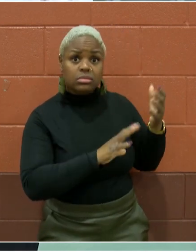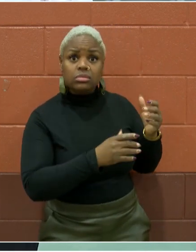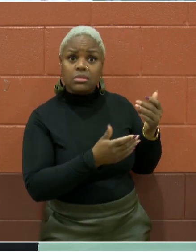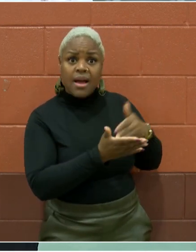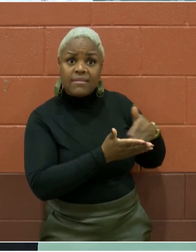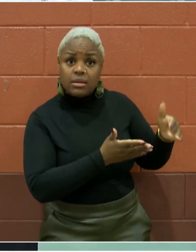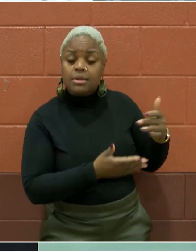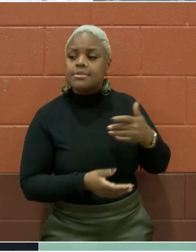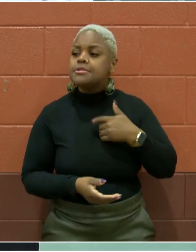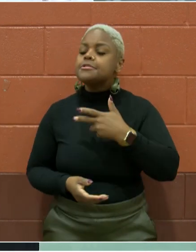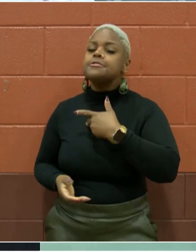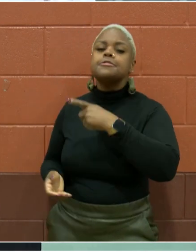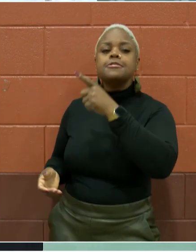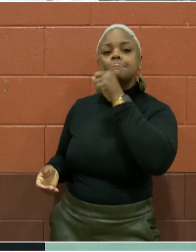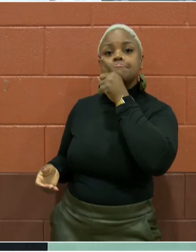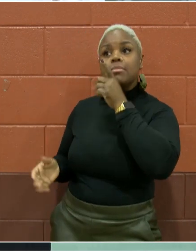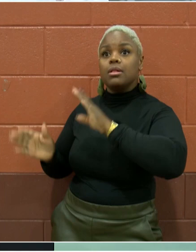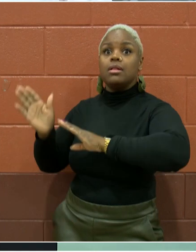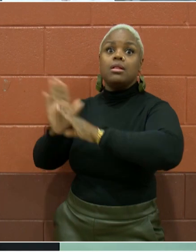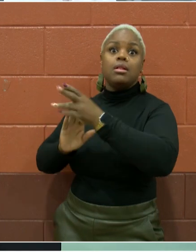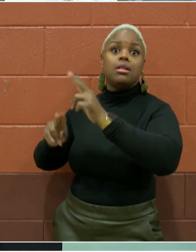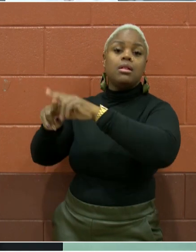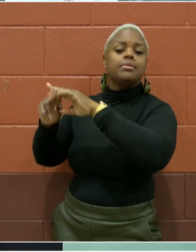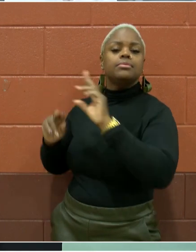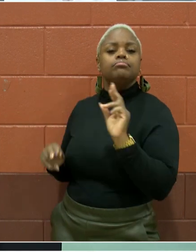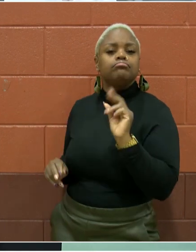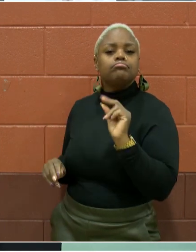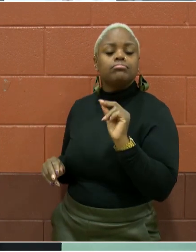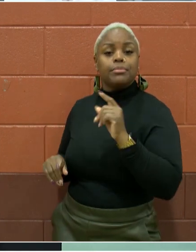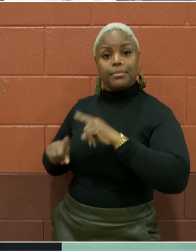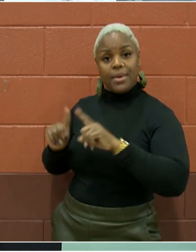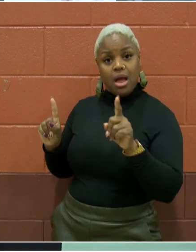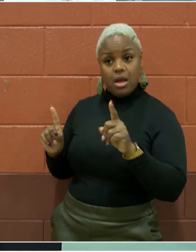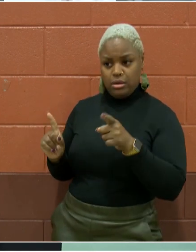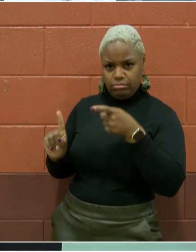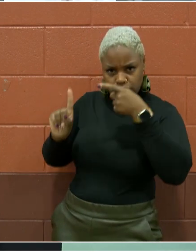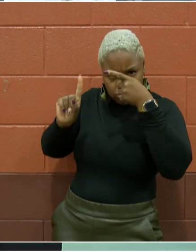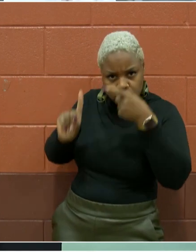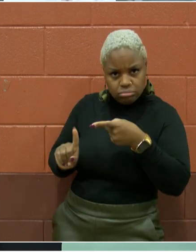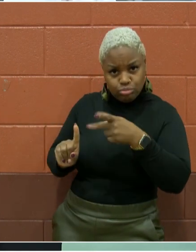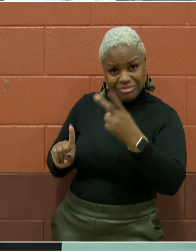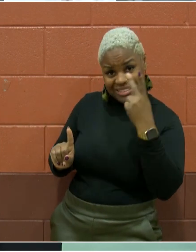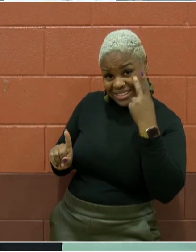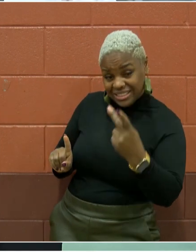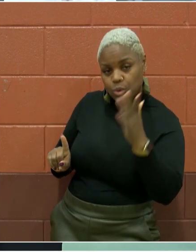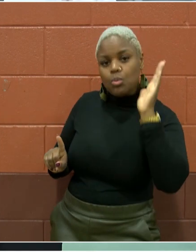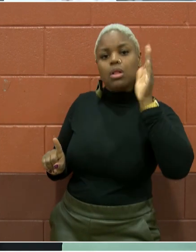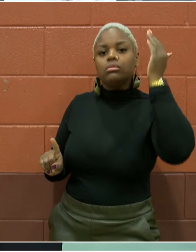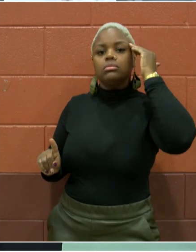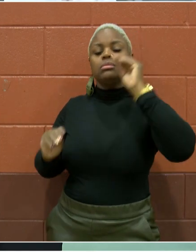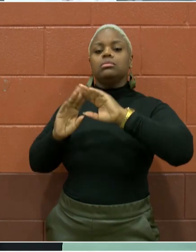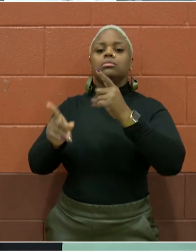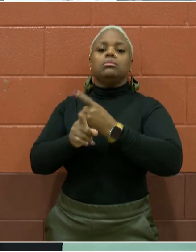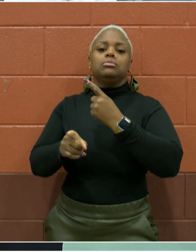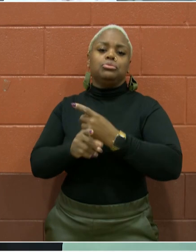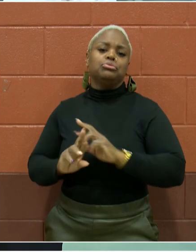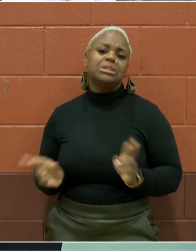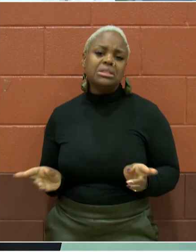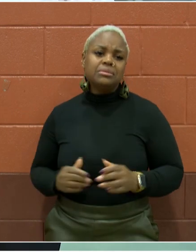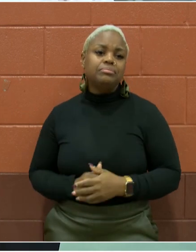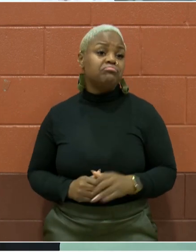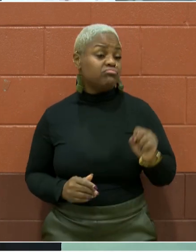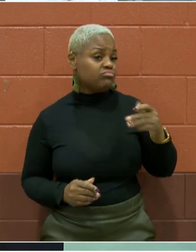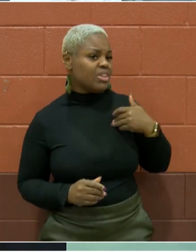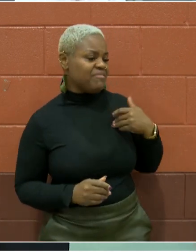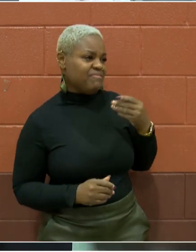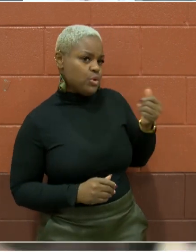of my head, but I will say is that when we do encounter it, they will have the tools in order to address it. Okay. A couple off topic when you're ready, but I know. Okay.